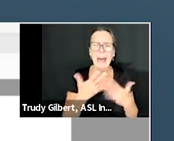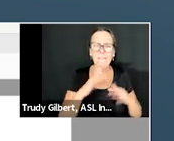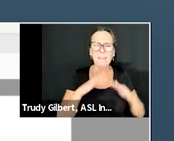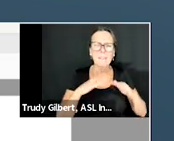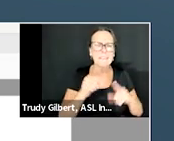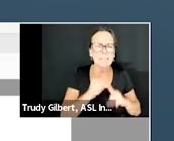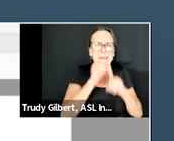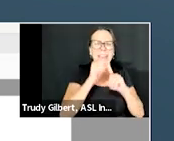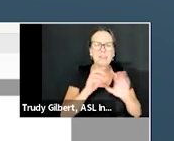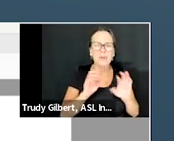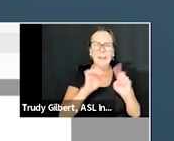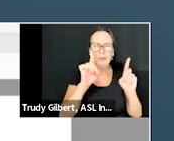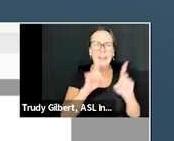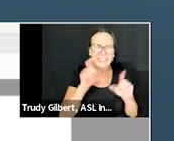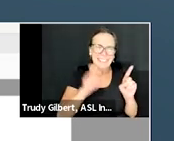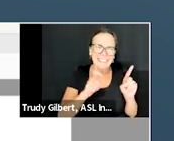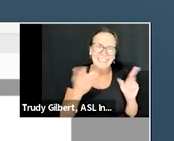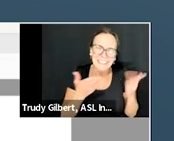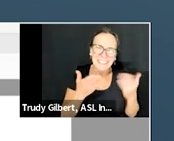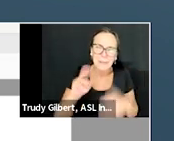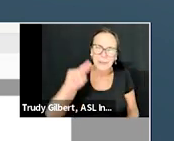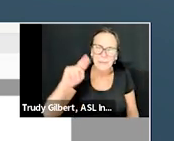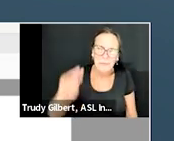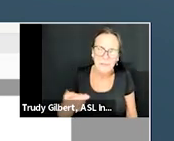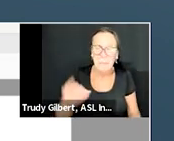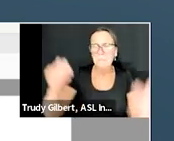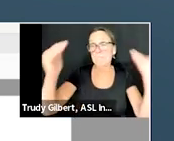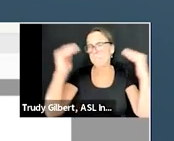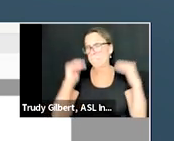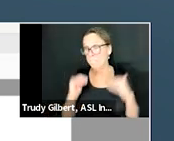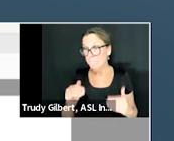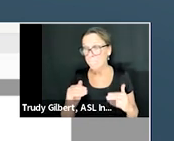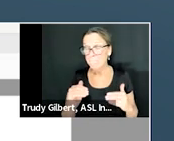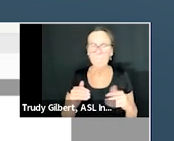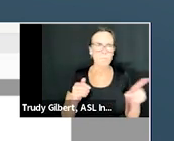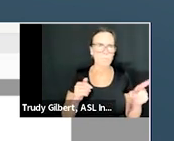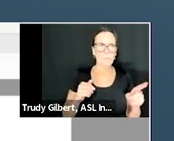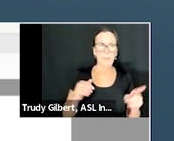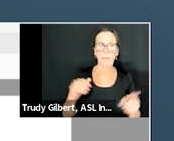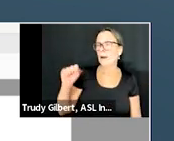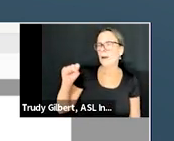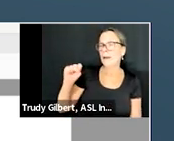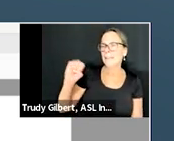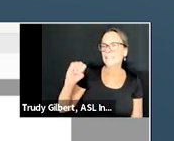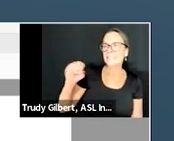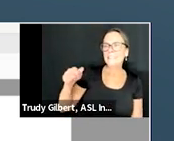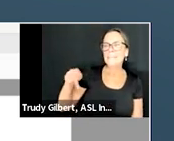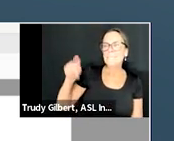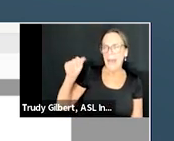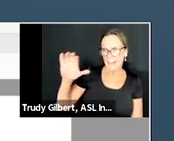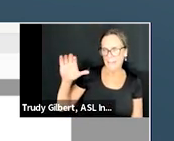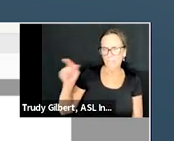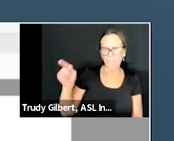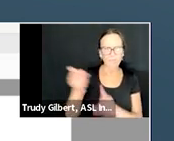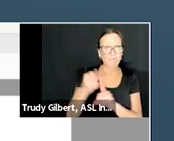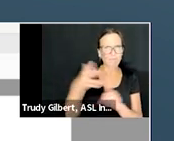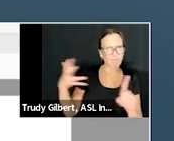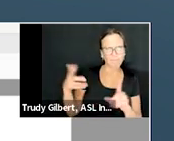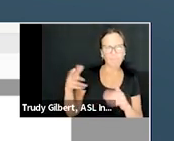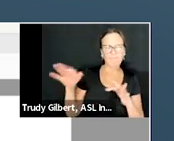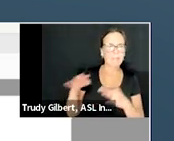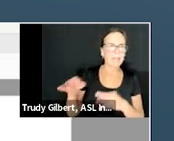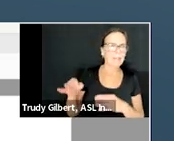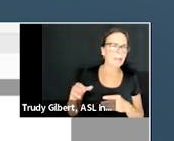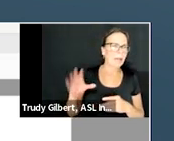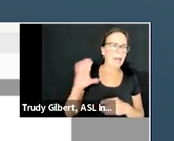Northampton. The next slide, please, talks about our CPAC. So our logo